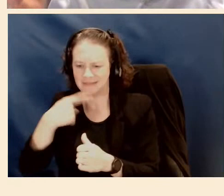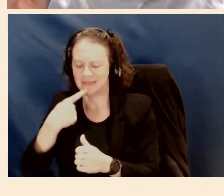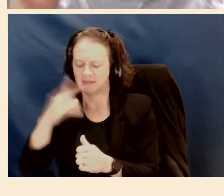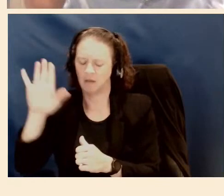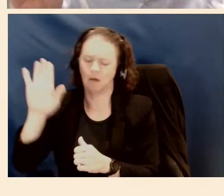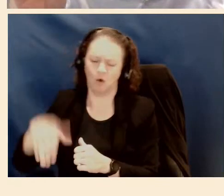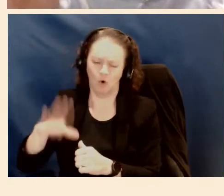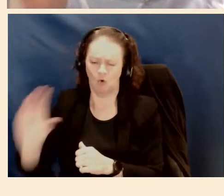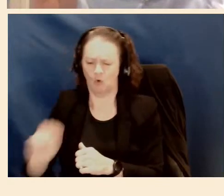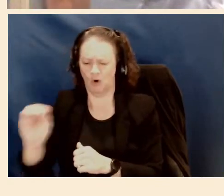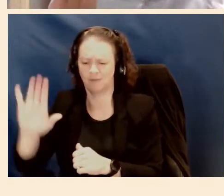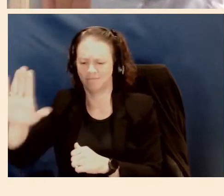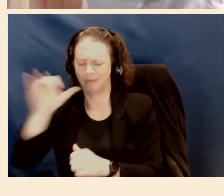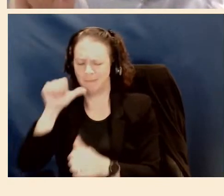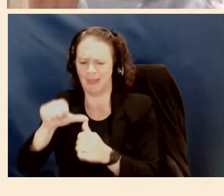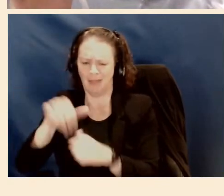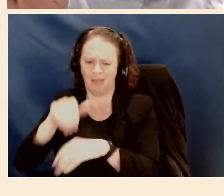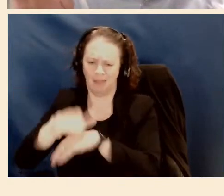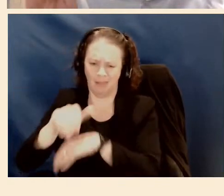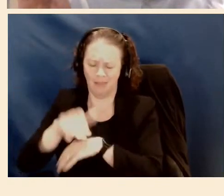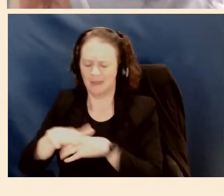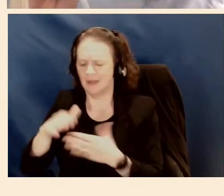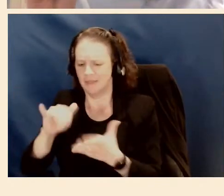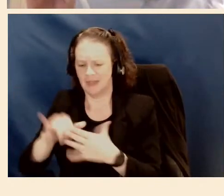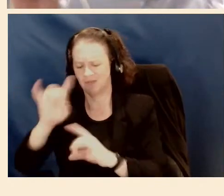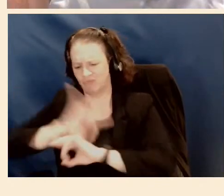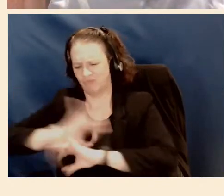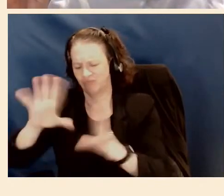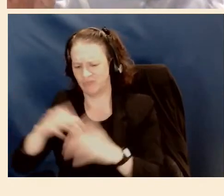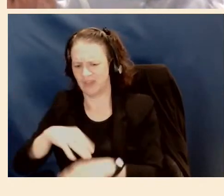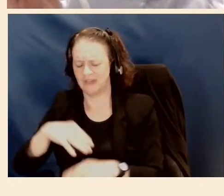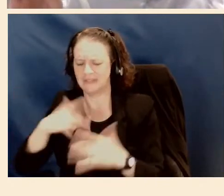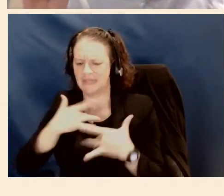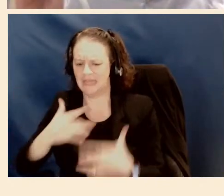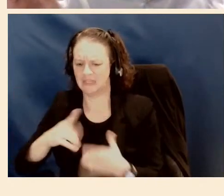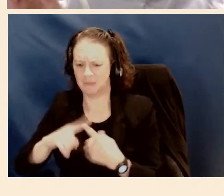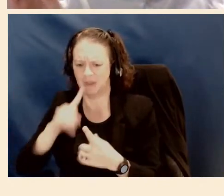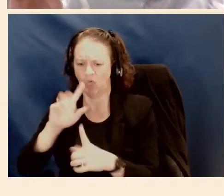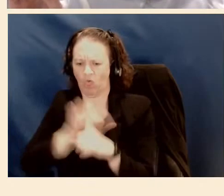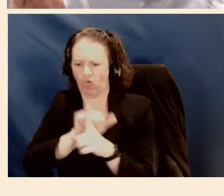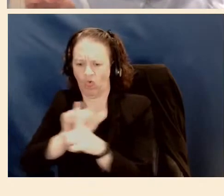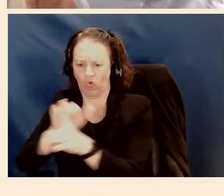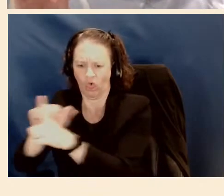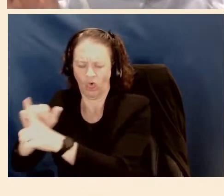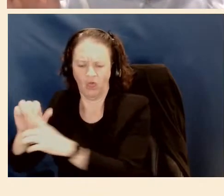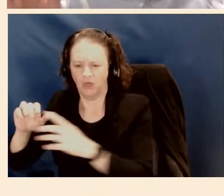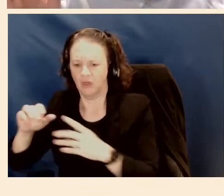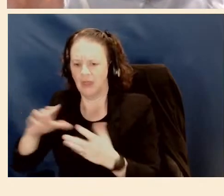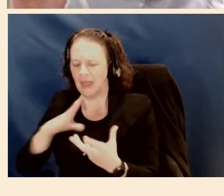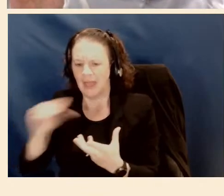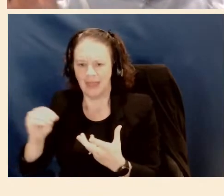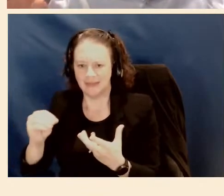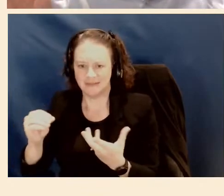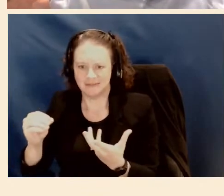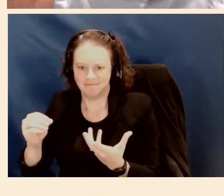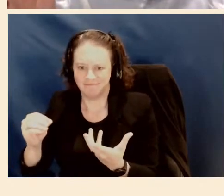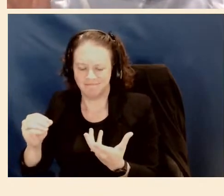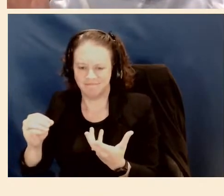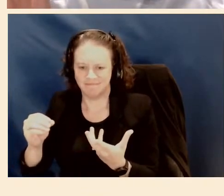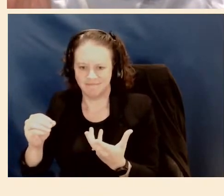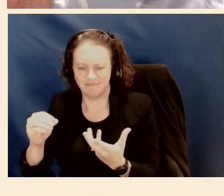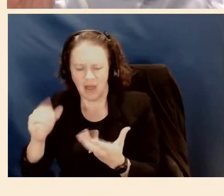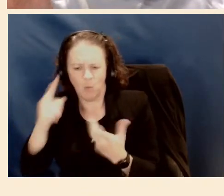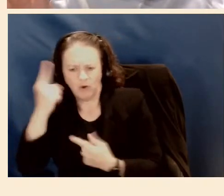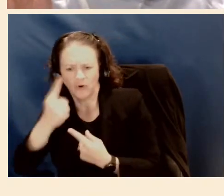fraud. First, do you agree with him? And second, you voted against both Motor Voter, which